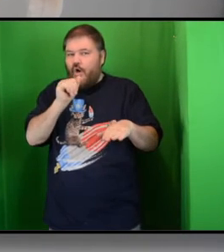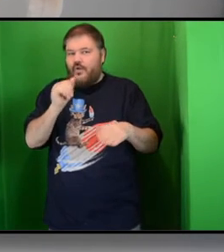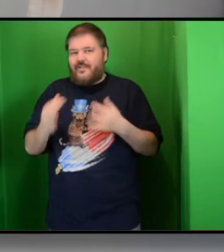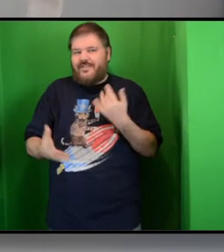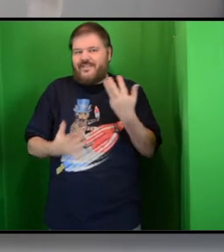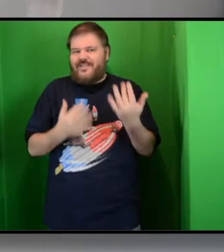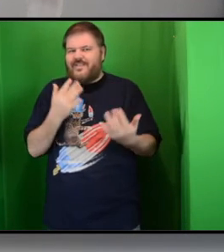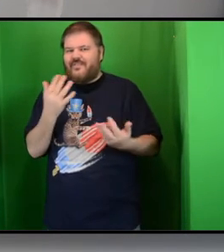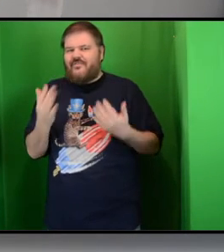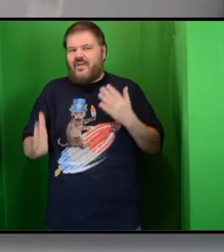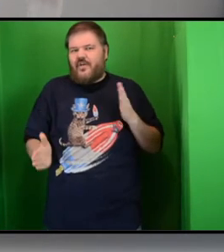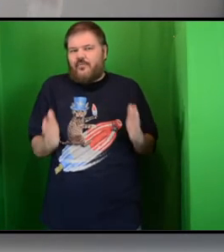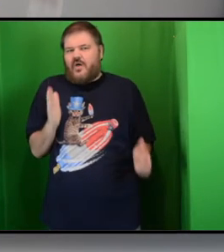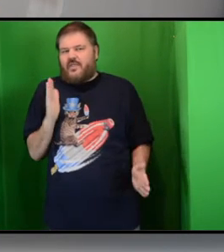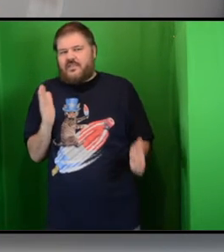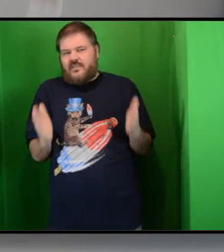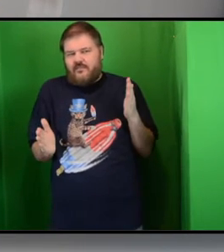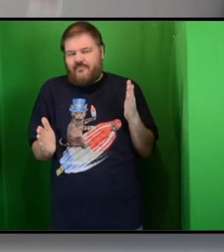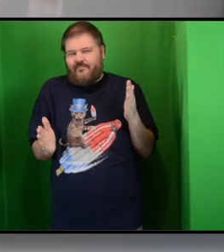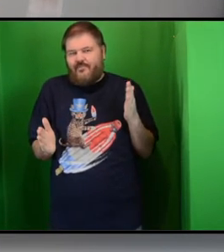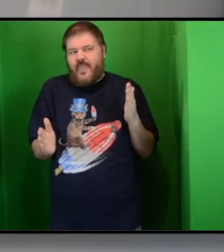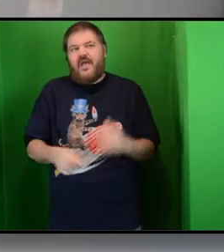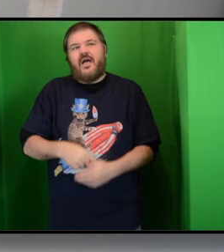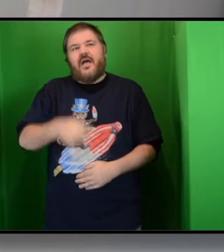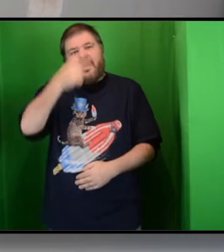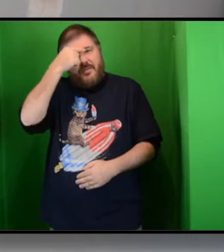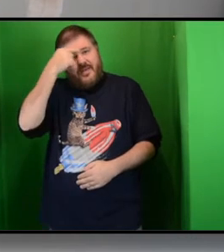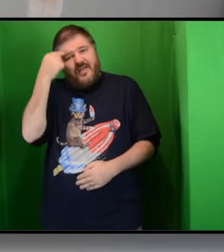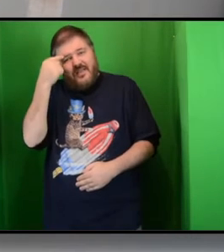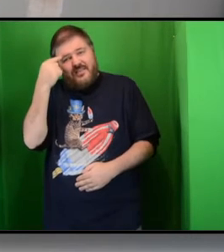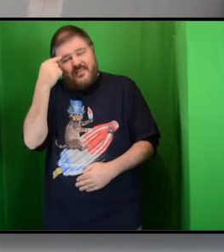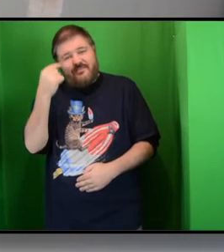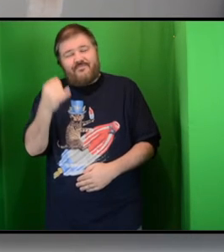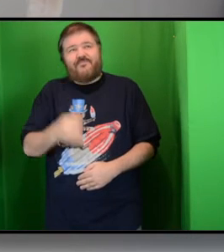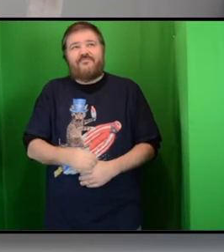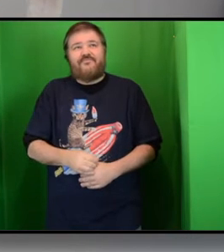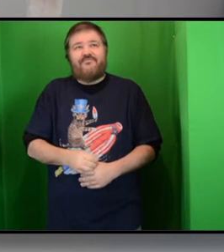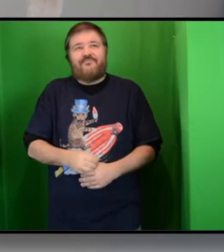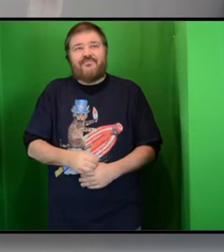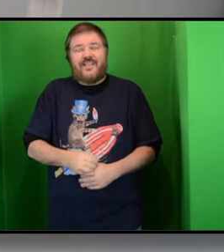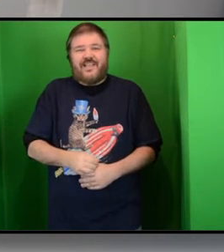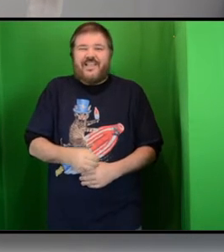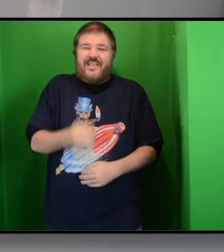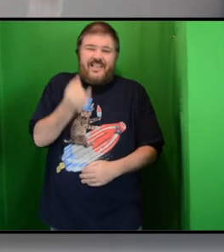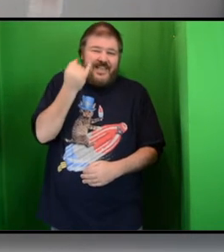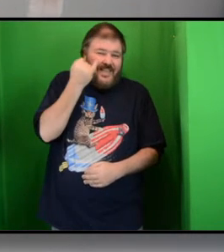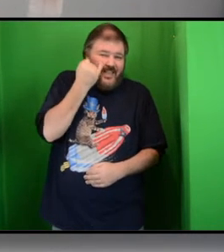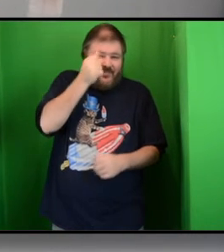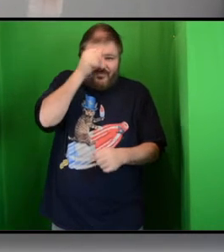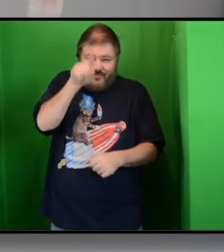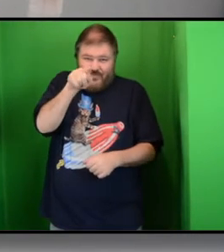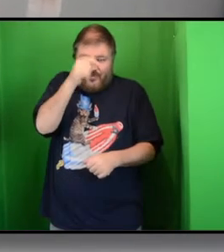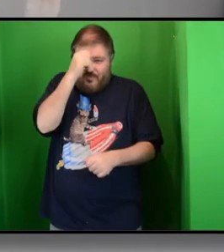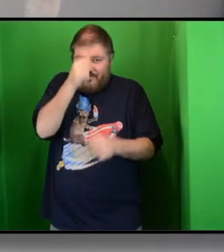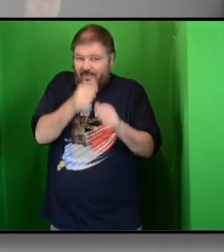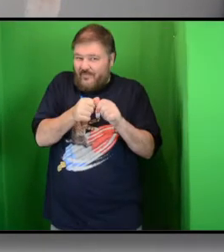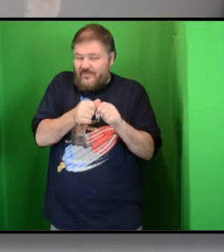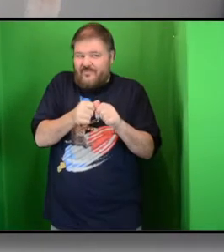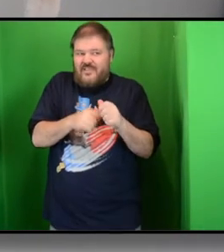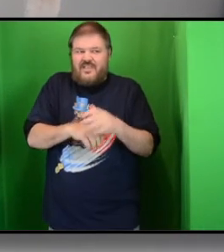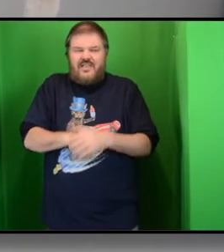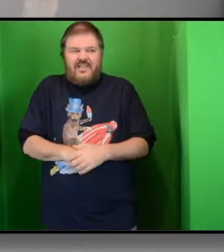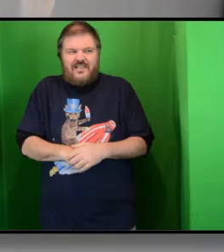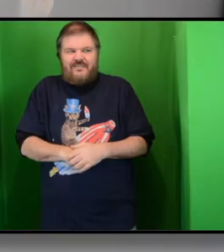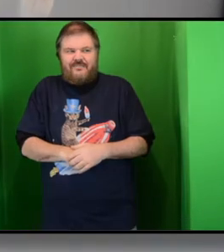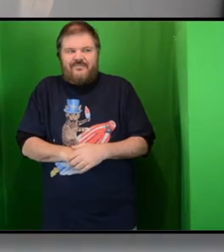They weren't as much troublemakers as they were very hard to control. So we'll start